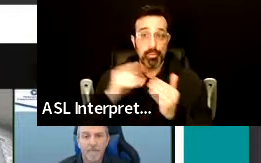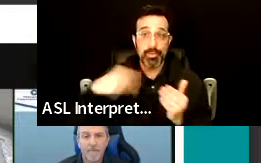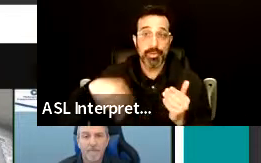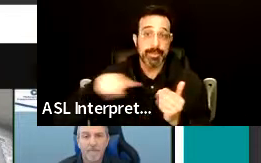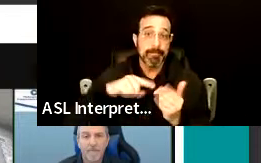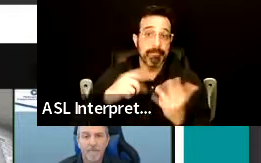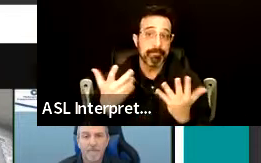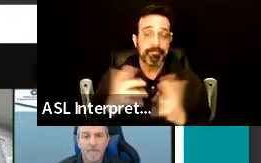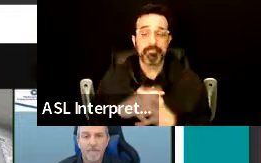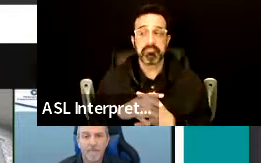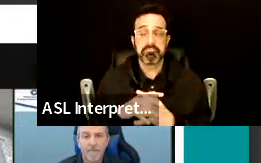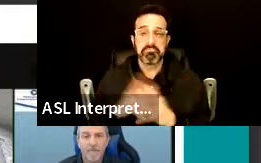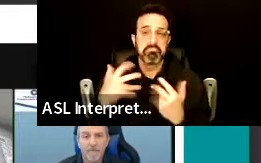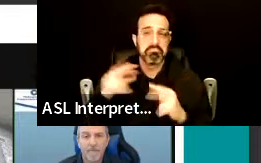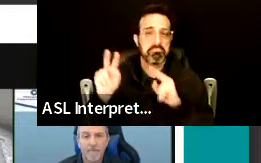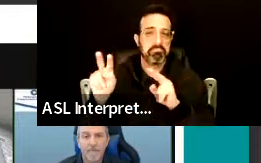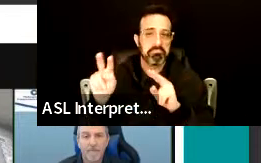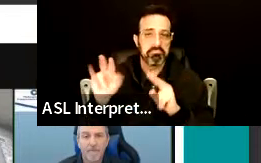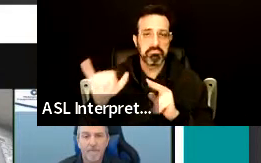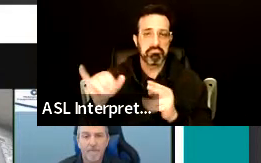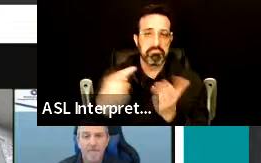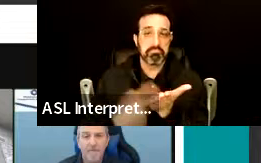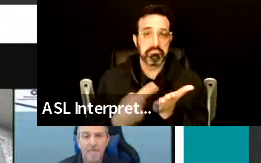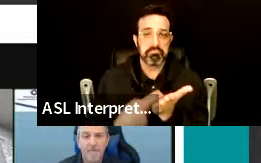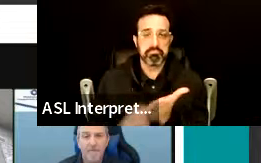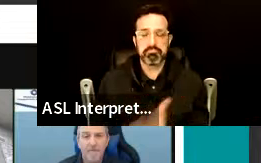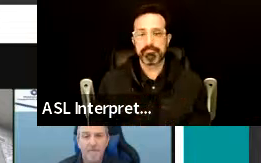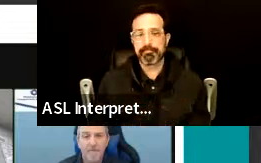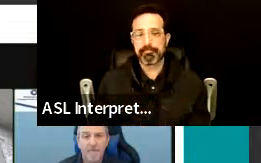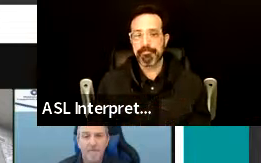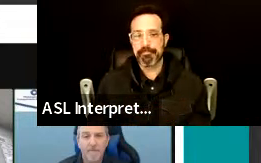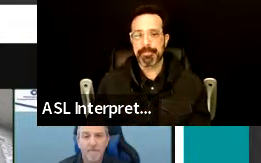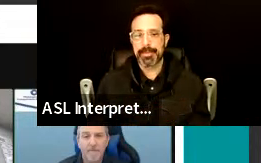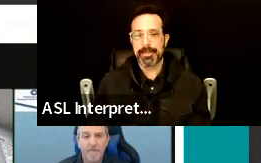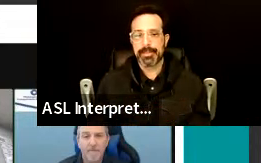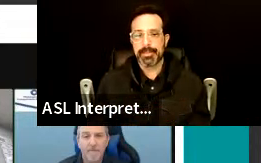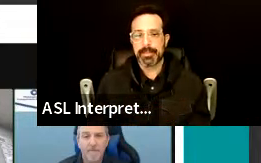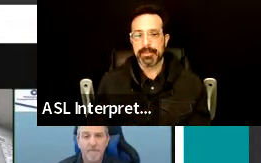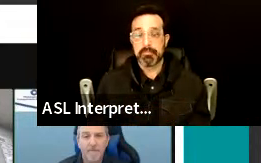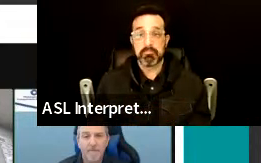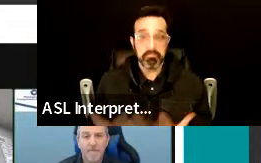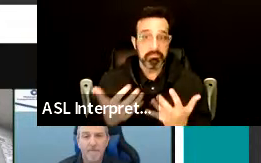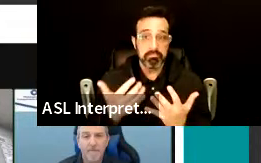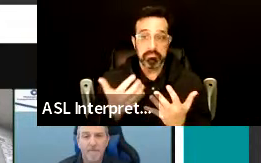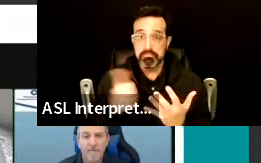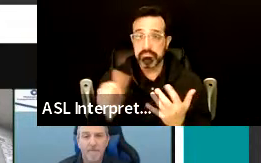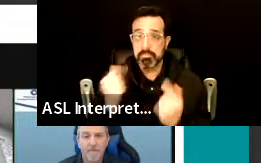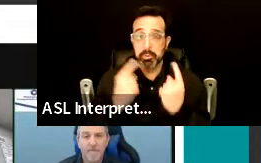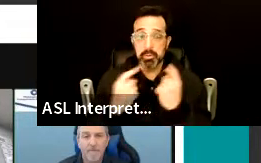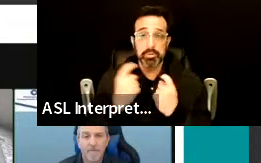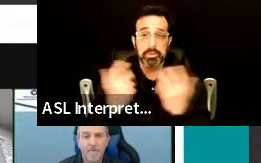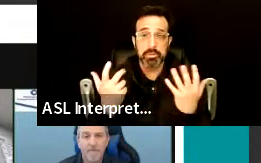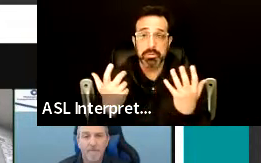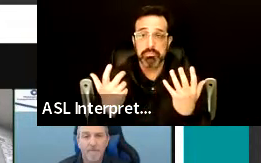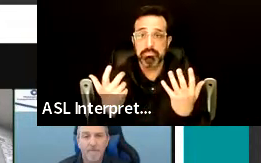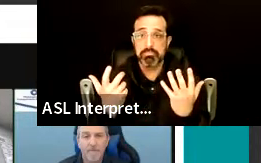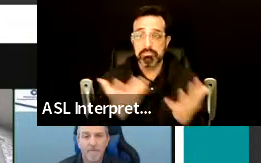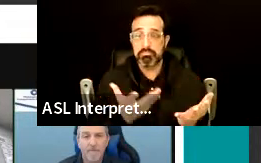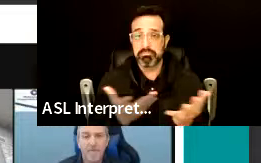So we're looking forward to that conversation. So with that, I'll take any questions that anyone may